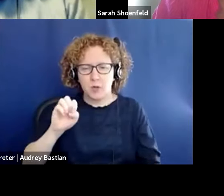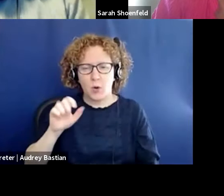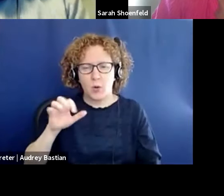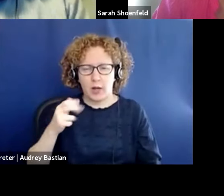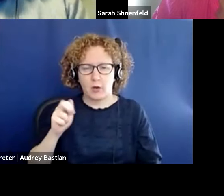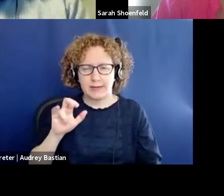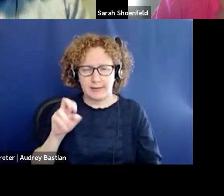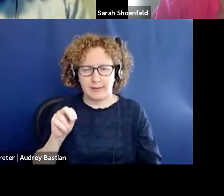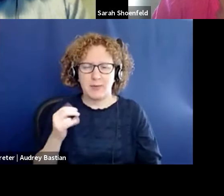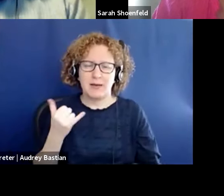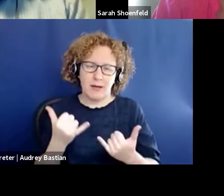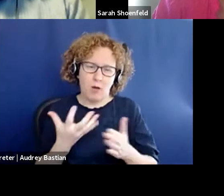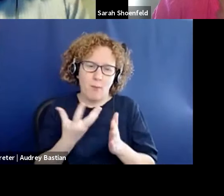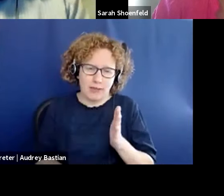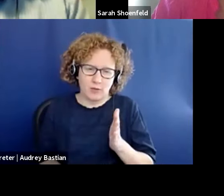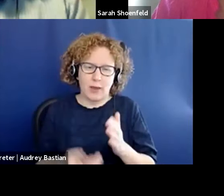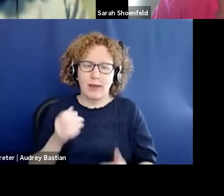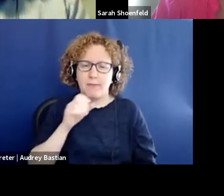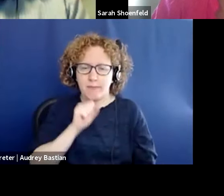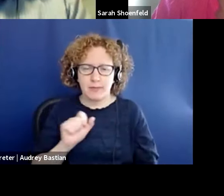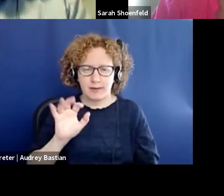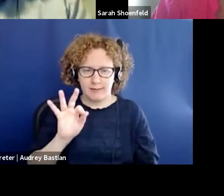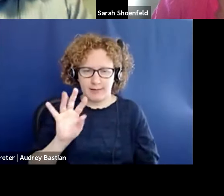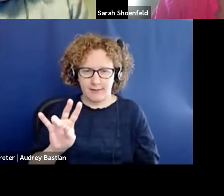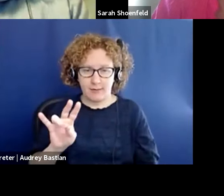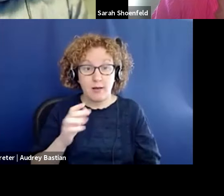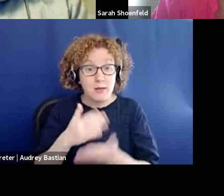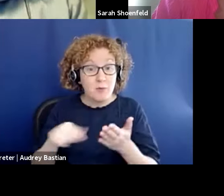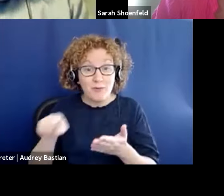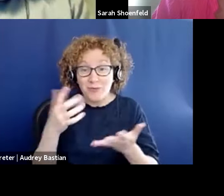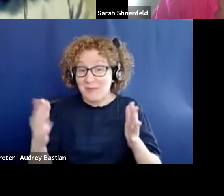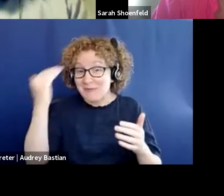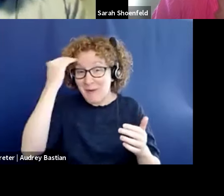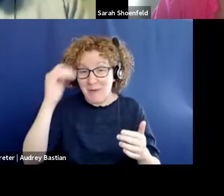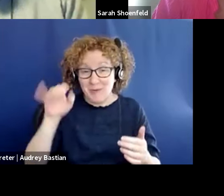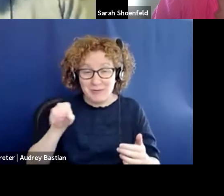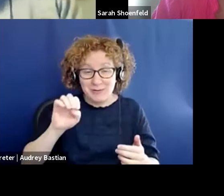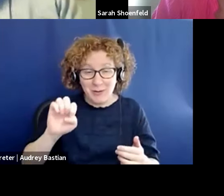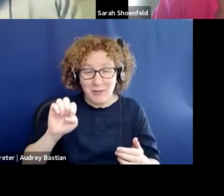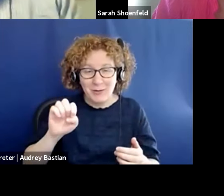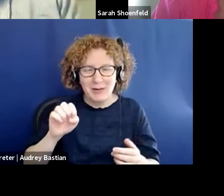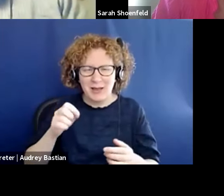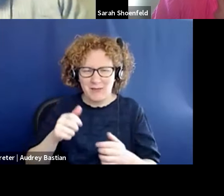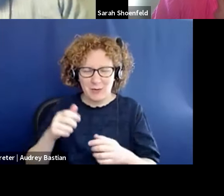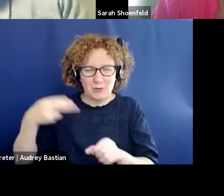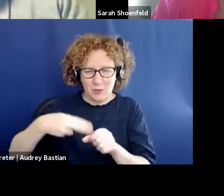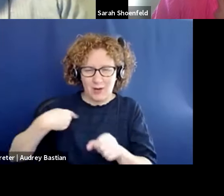97. Some of you may know Joe, some of you who are joining us today, especially from Shepherd Park.